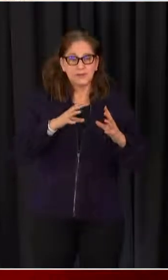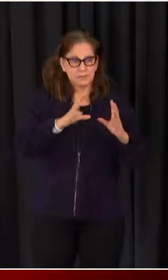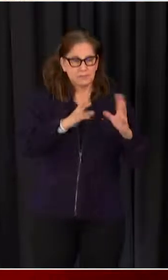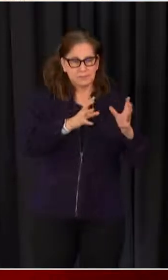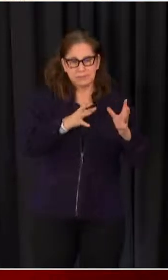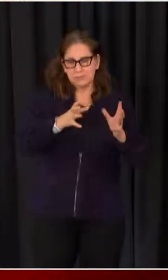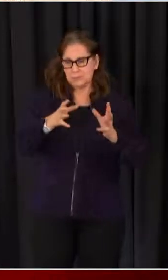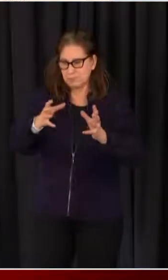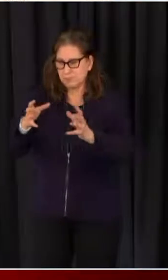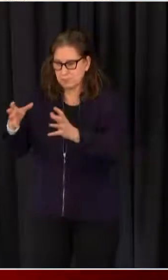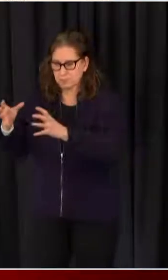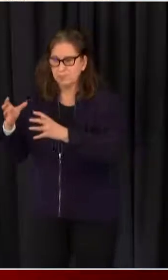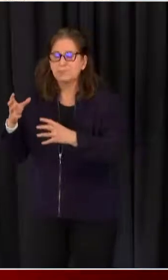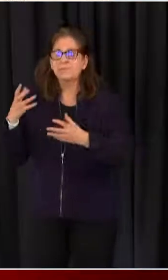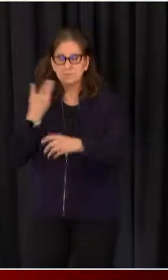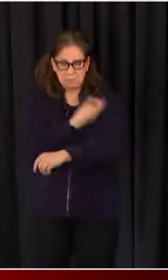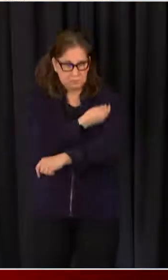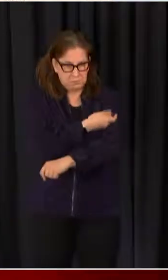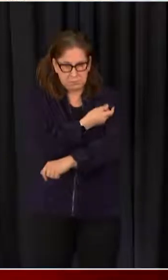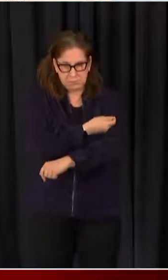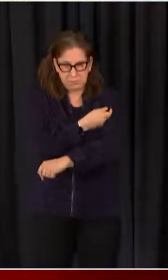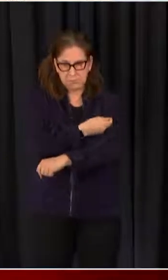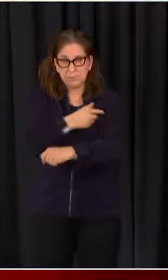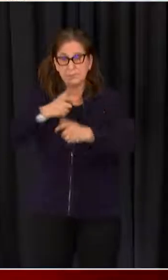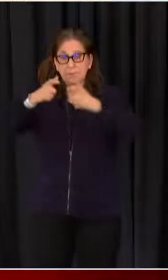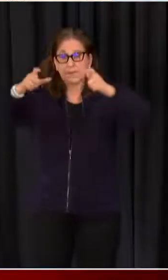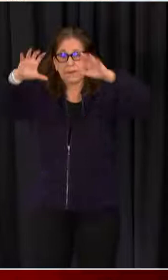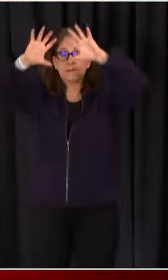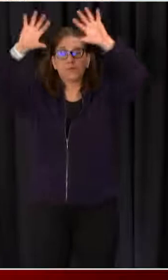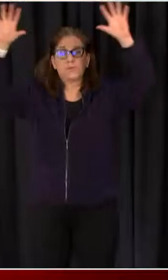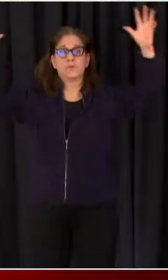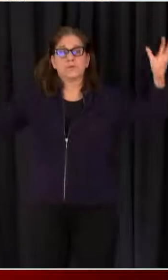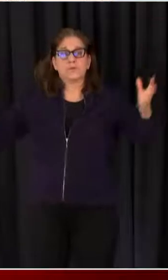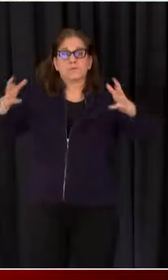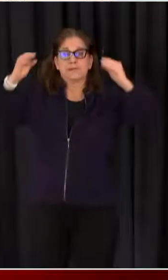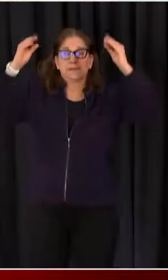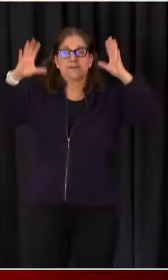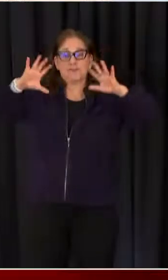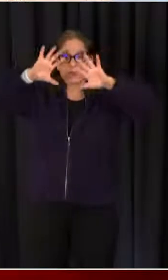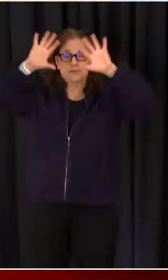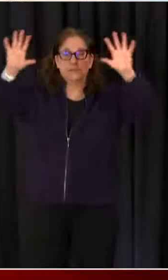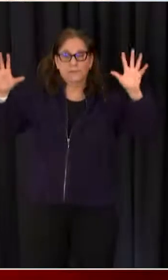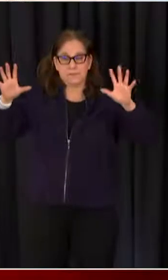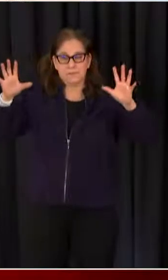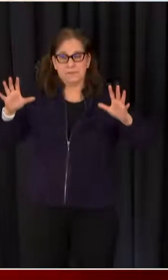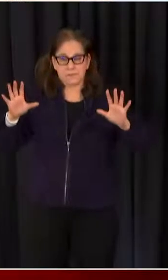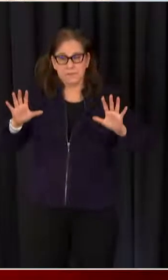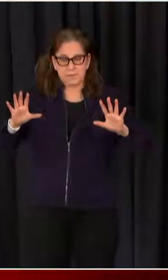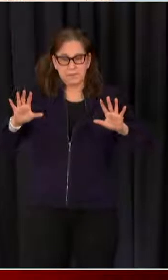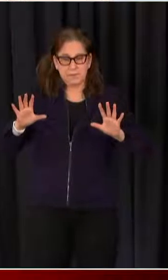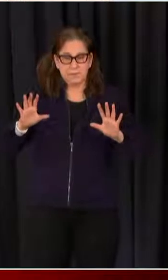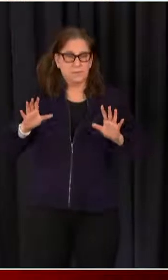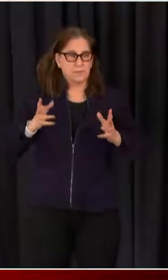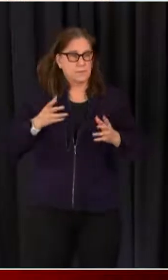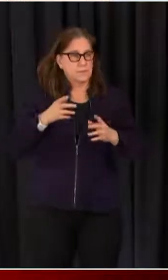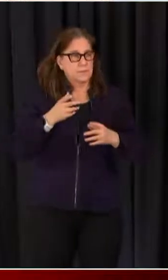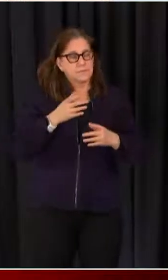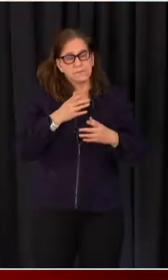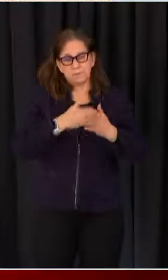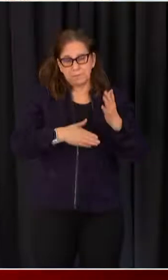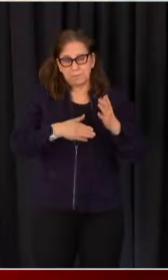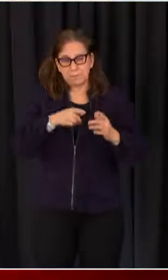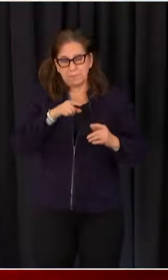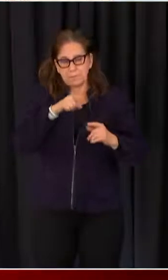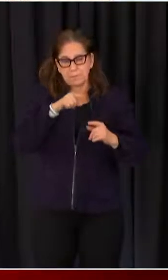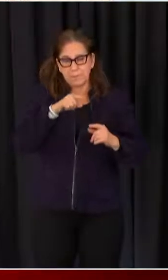actually think the group of teachers who remains to be vaccinated is not that large.